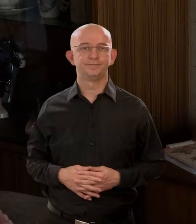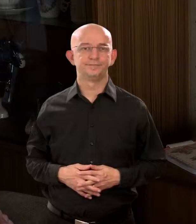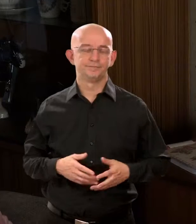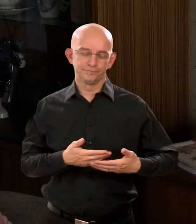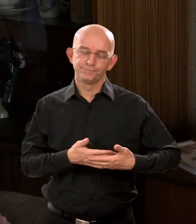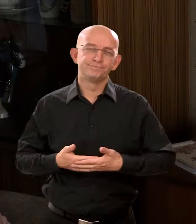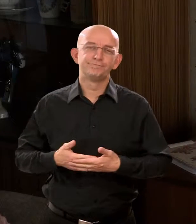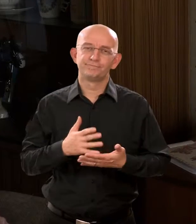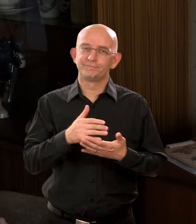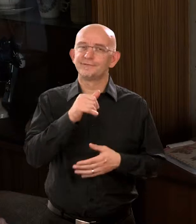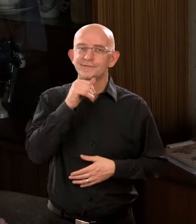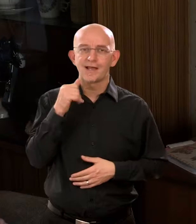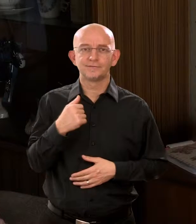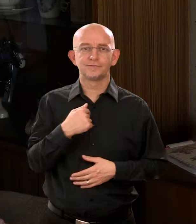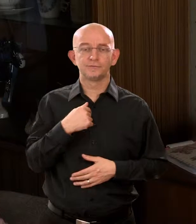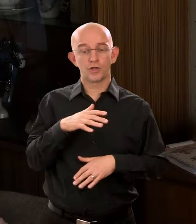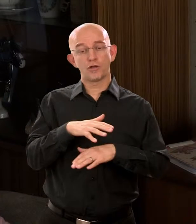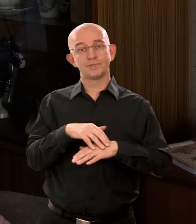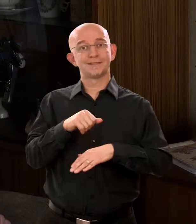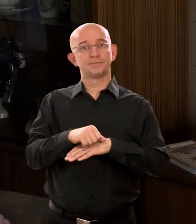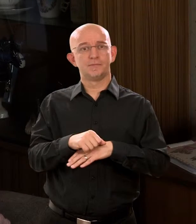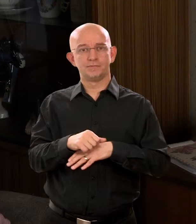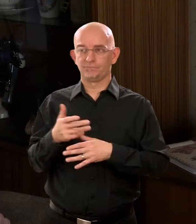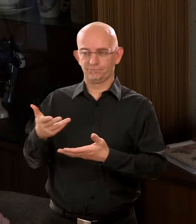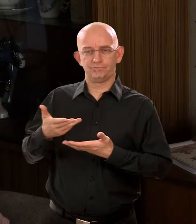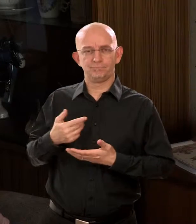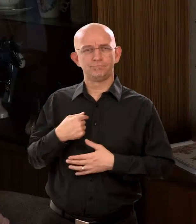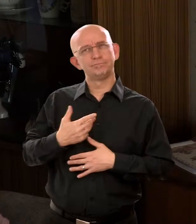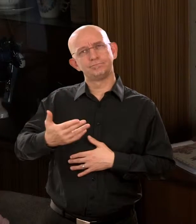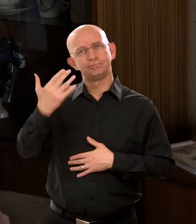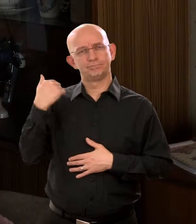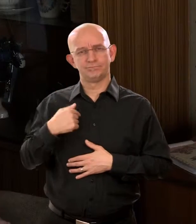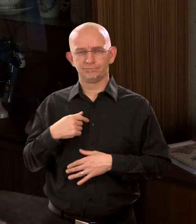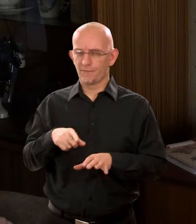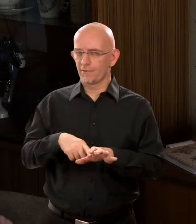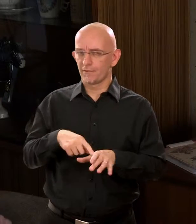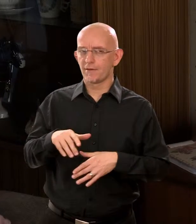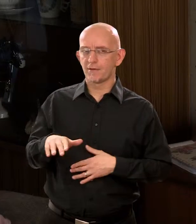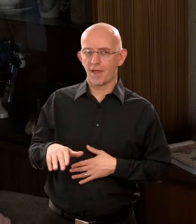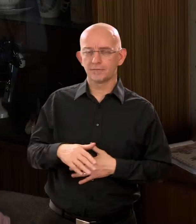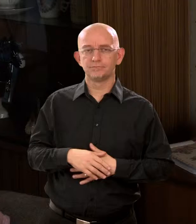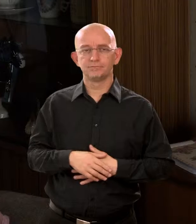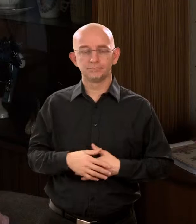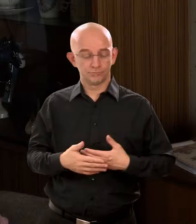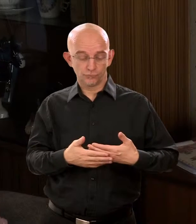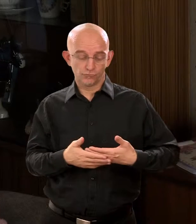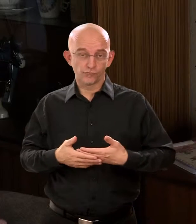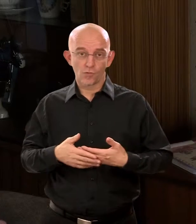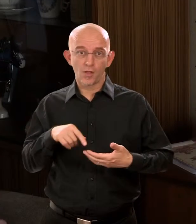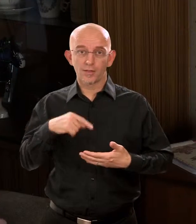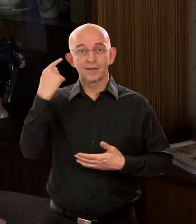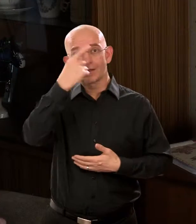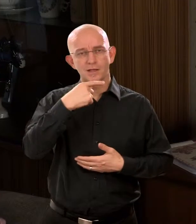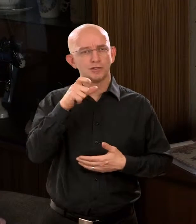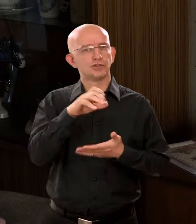She was nice. And I had it for a Christmas present one year when I was quite young. And